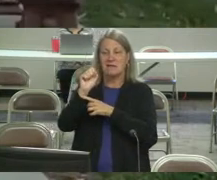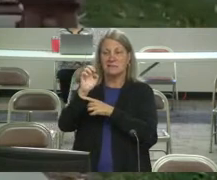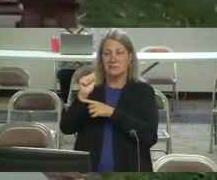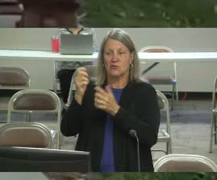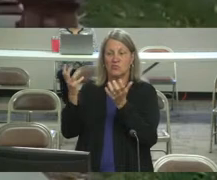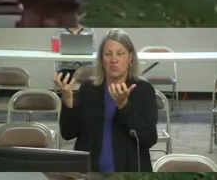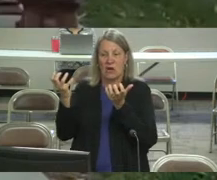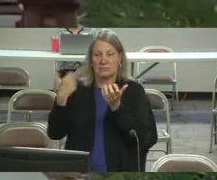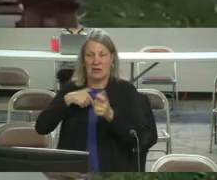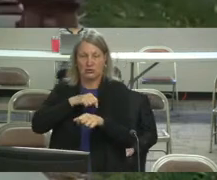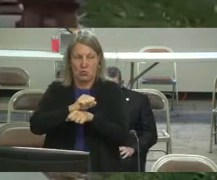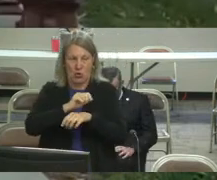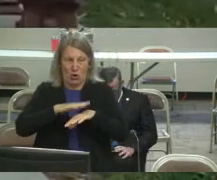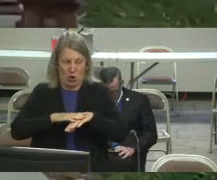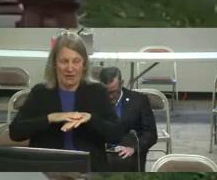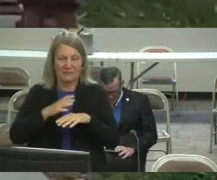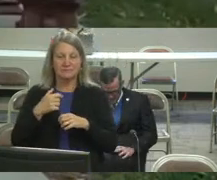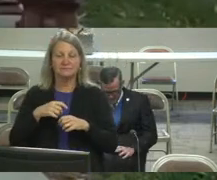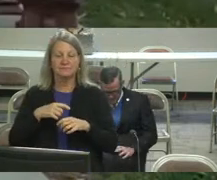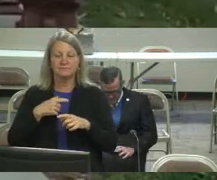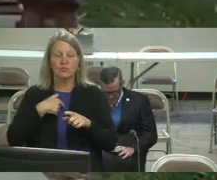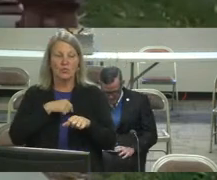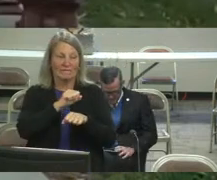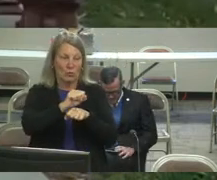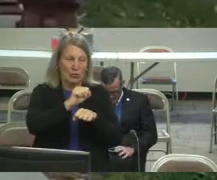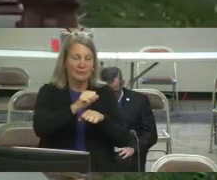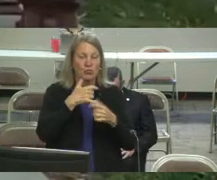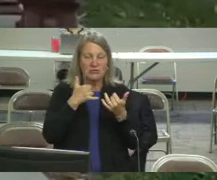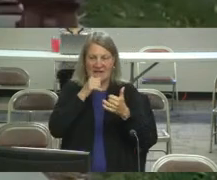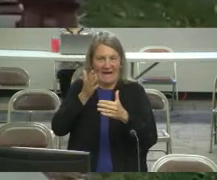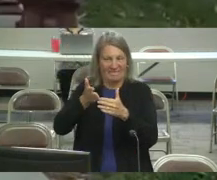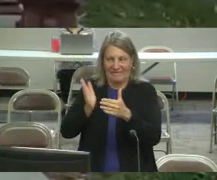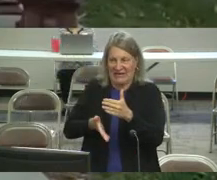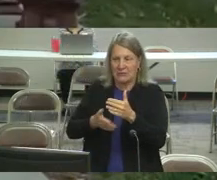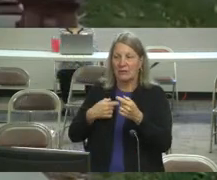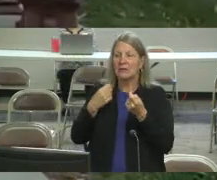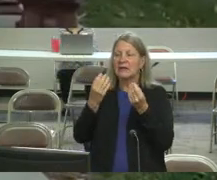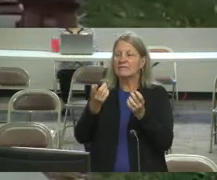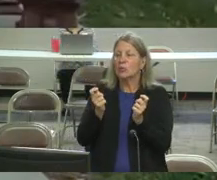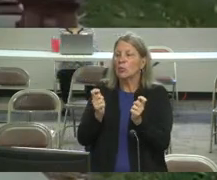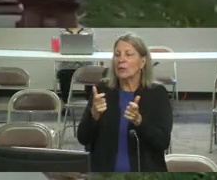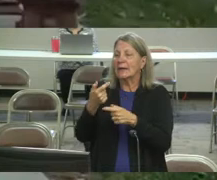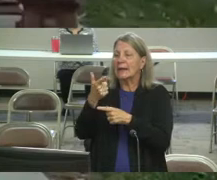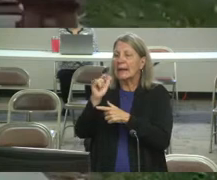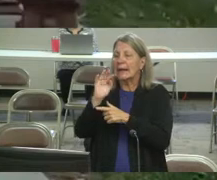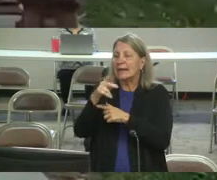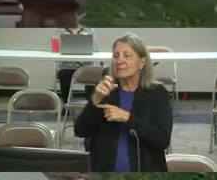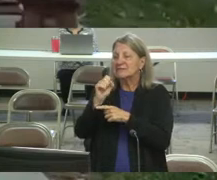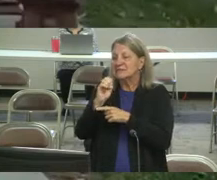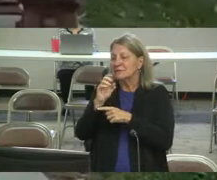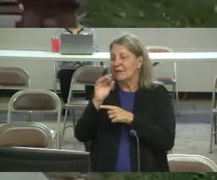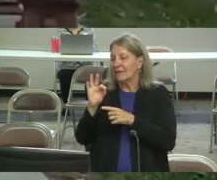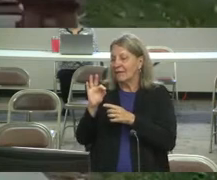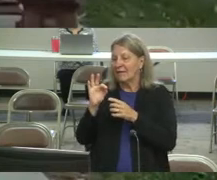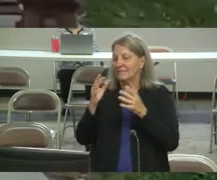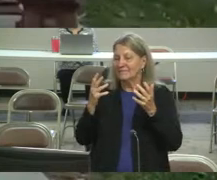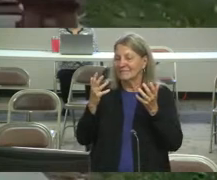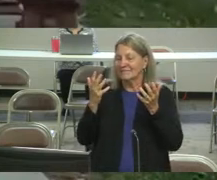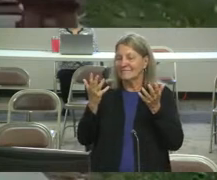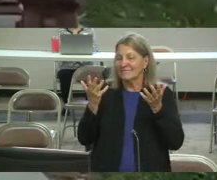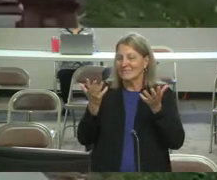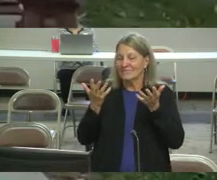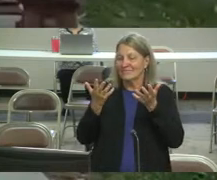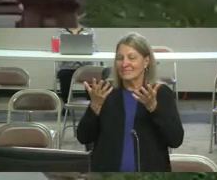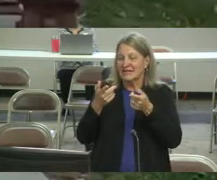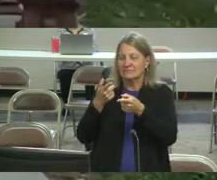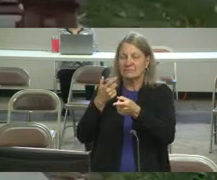you that Casey wants us to work on right so we're still completing our video tour but this is a